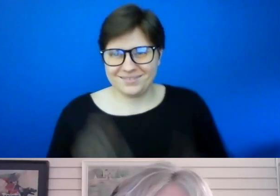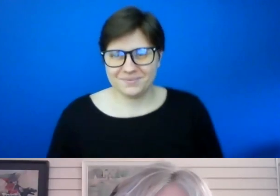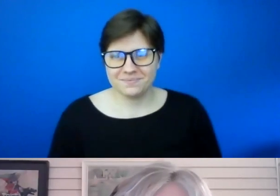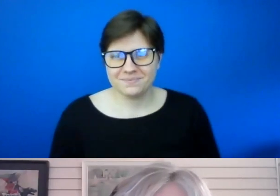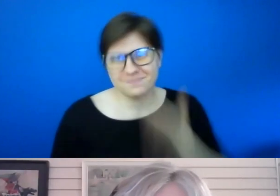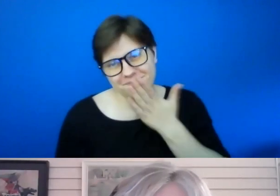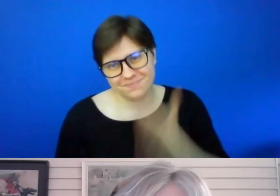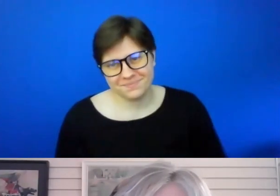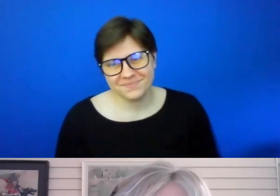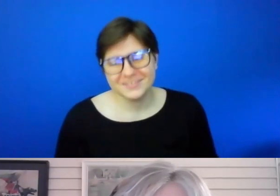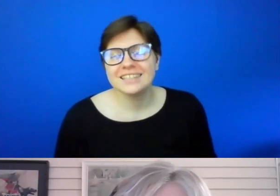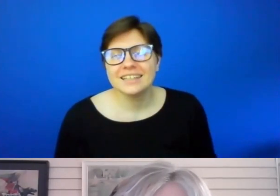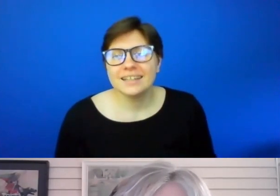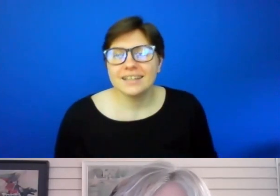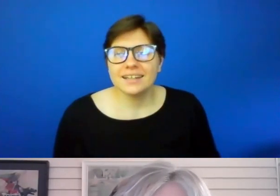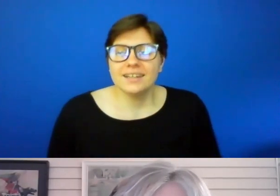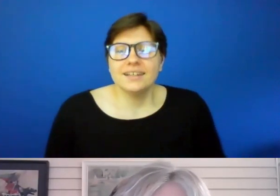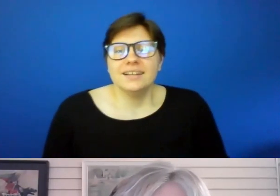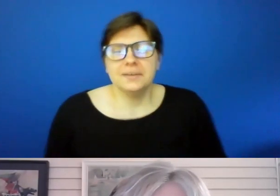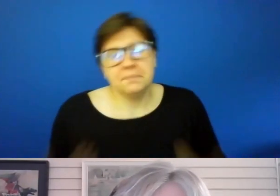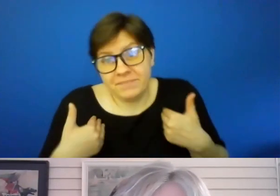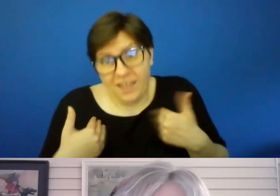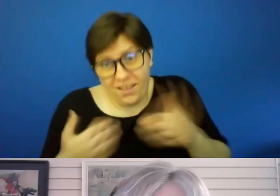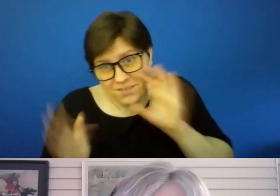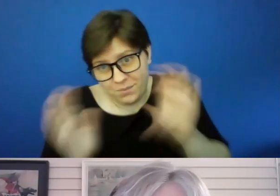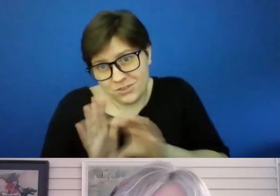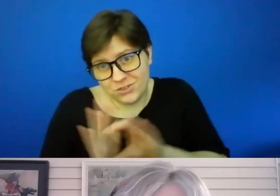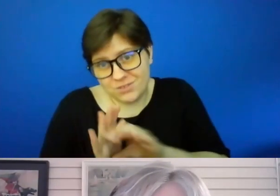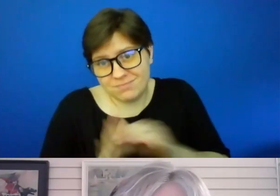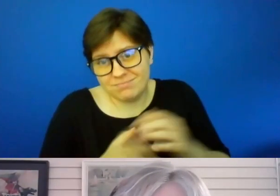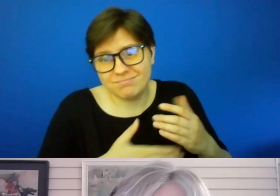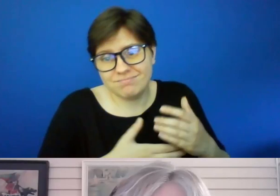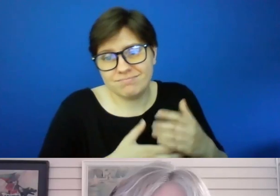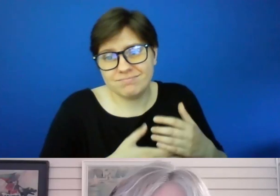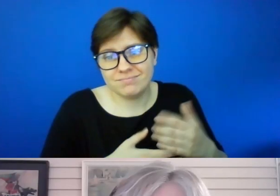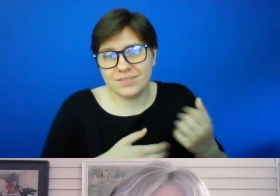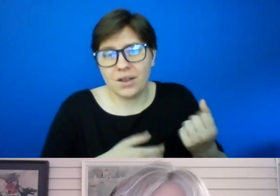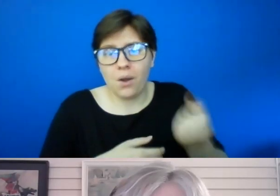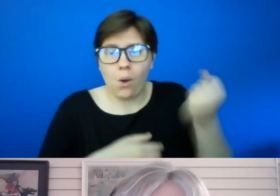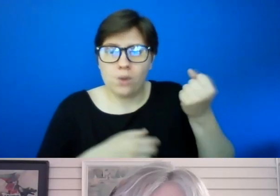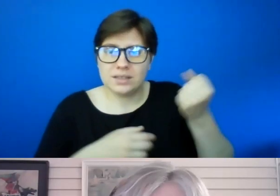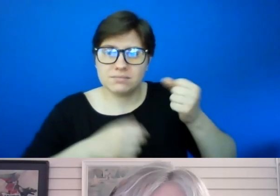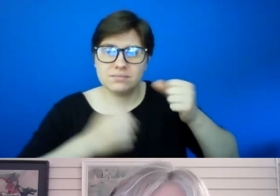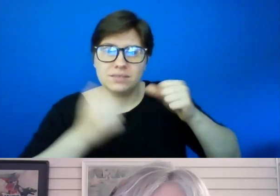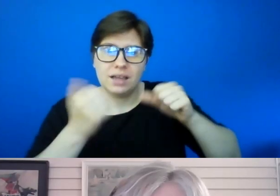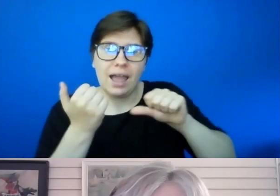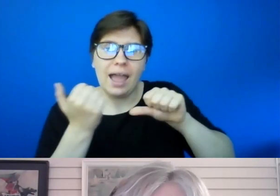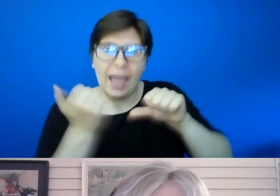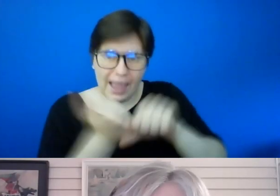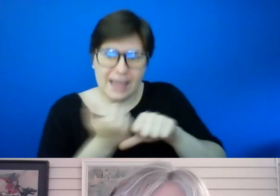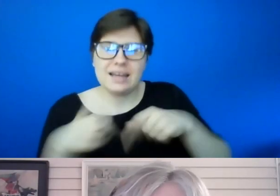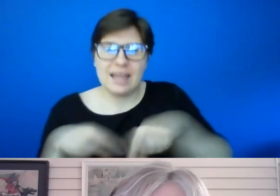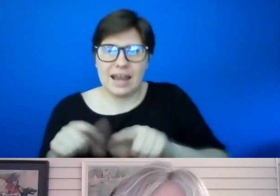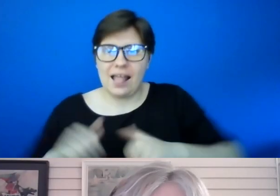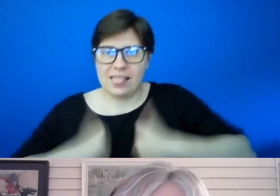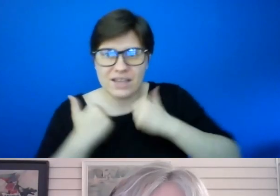Thanks. I have a picture of her holding an aid in living, not dying, not aid in living, not aid